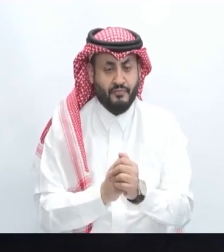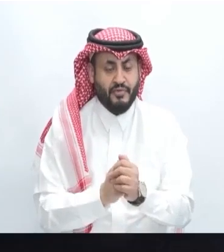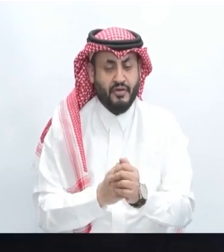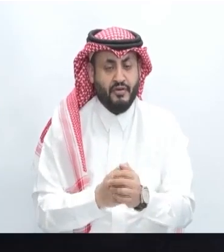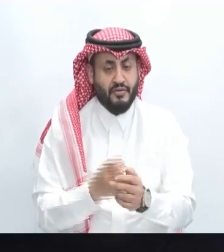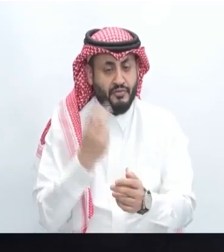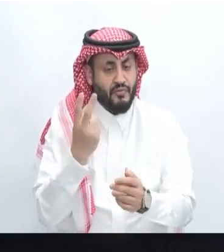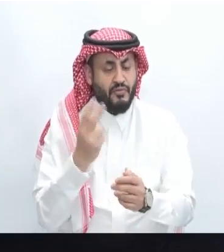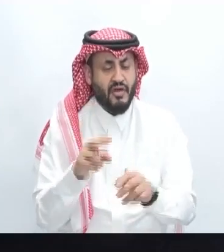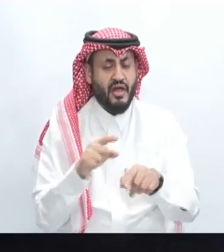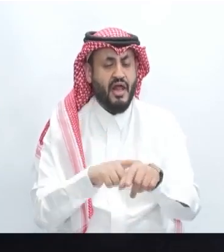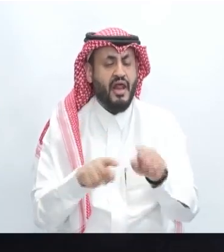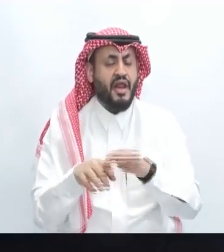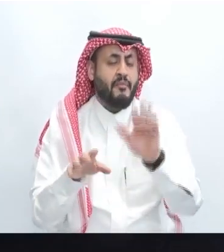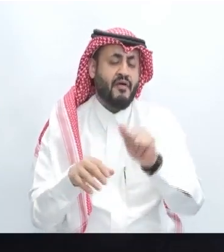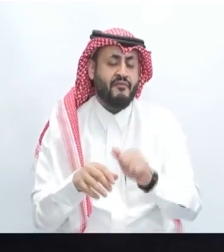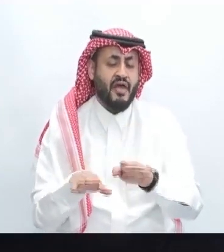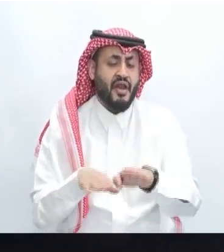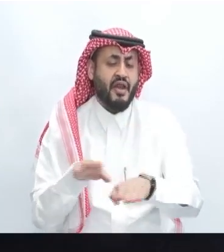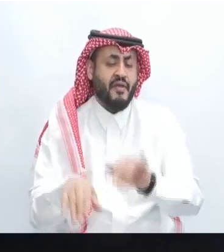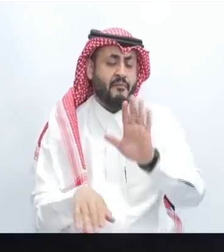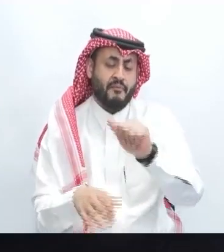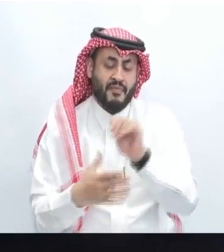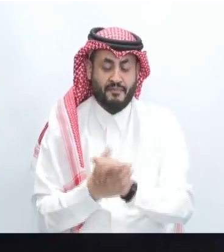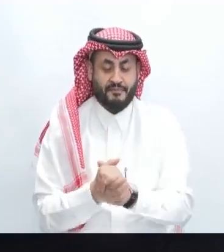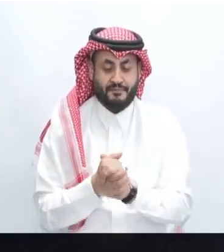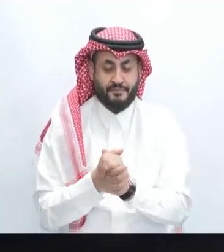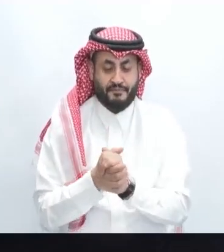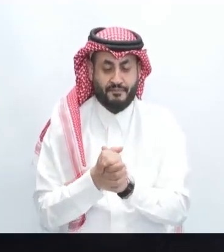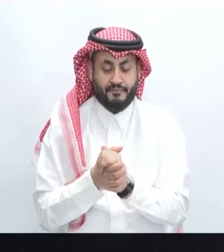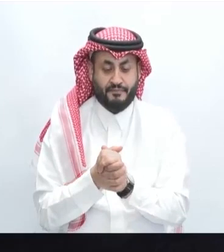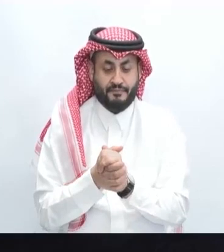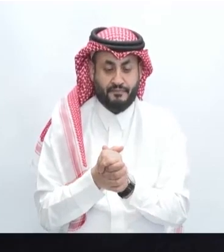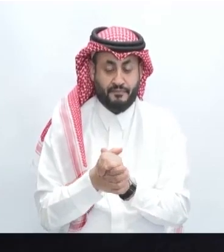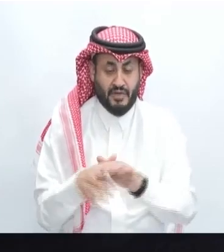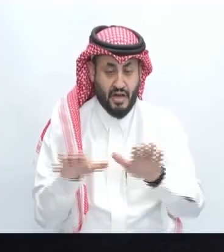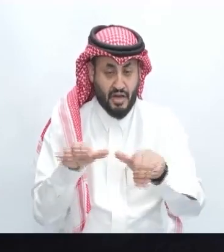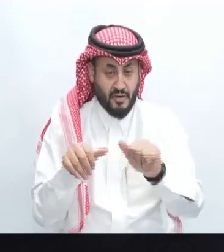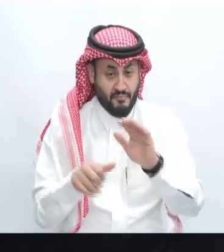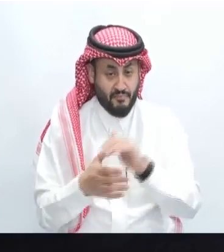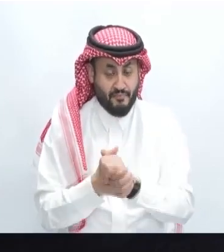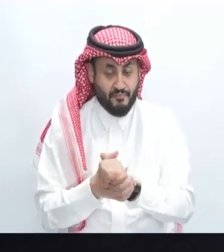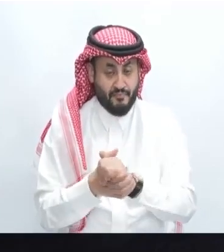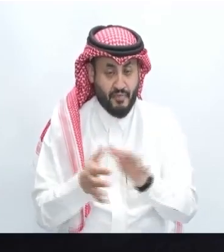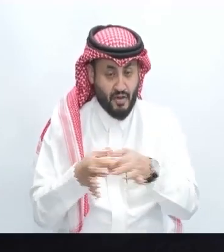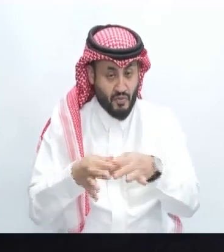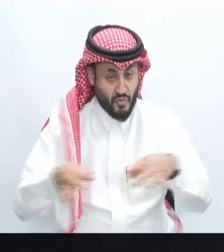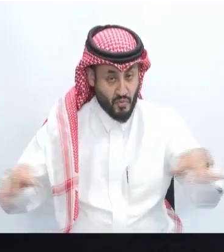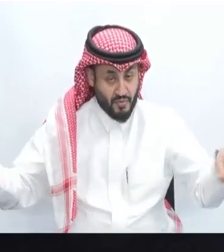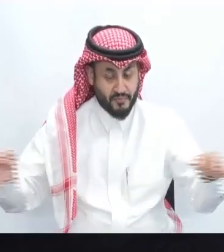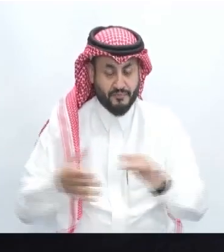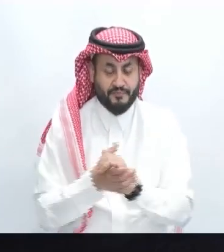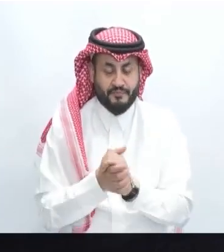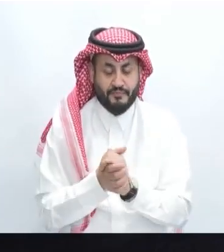and also they have no arms or legs. They are long and they have